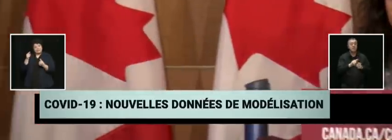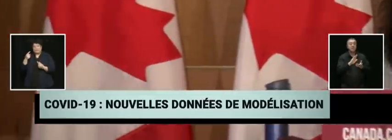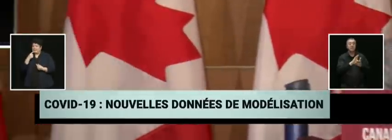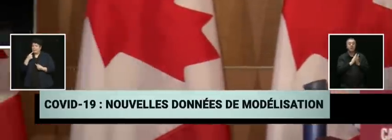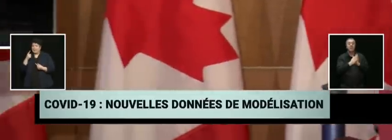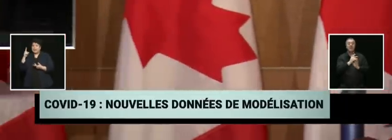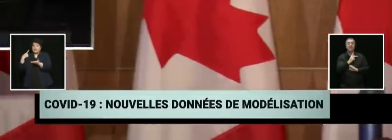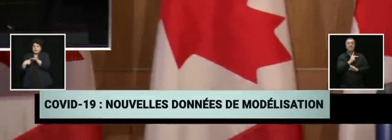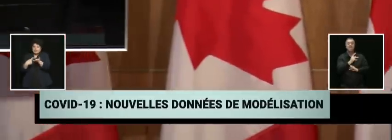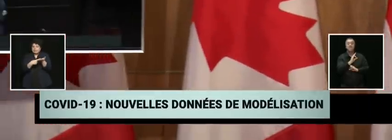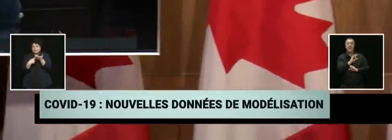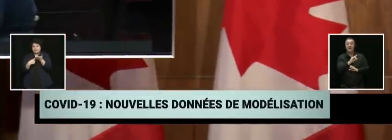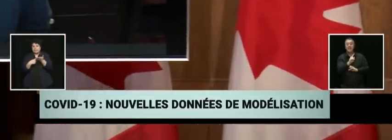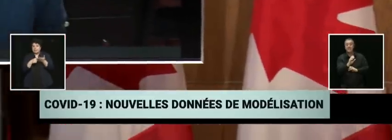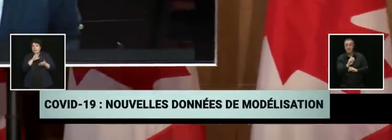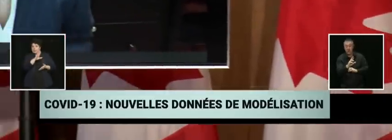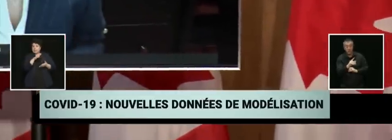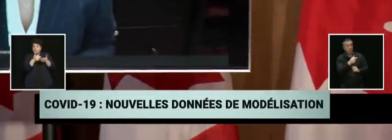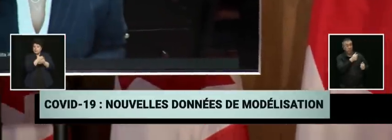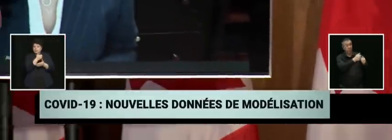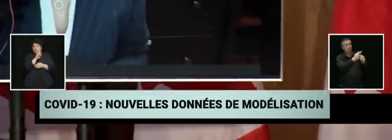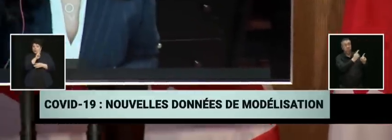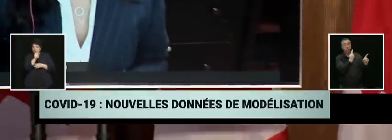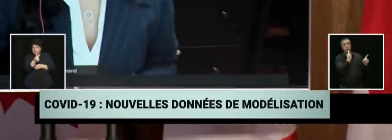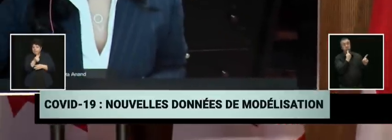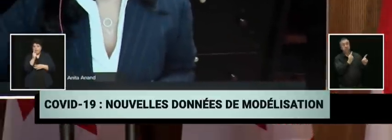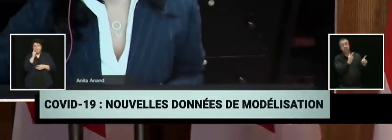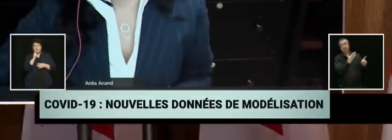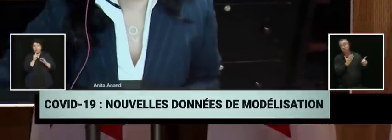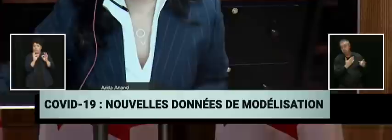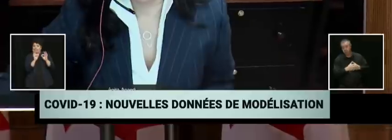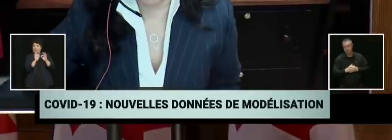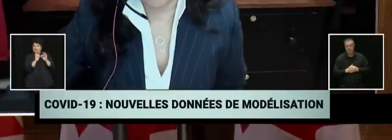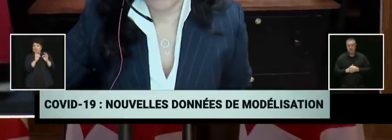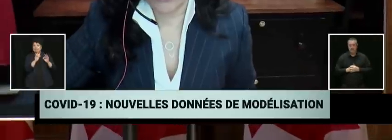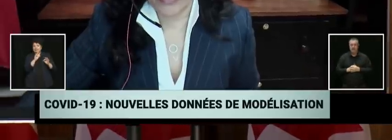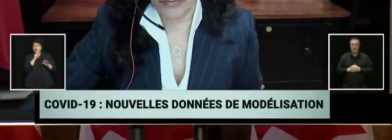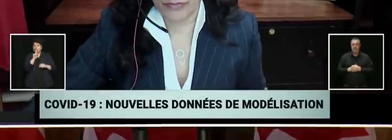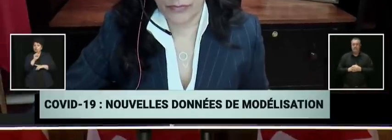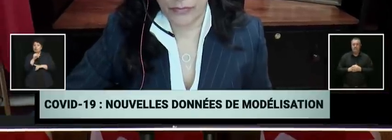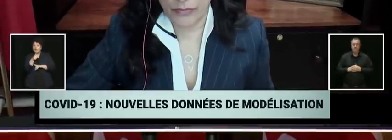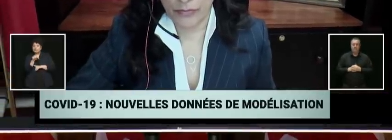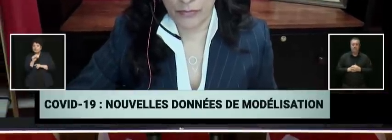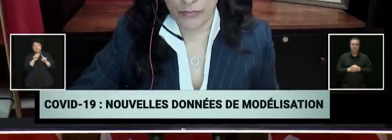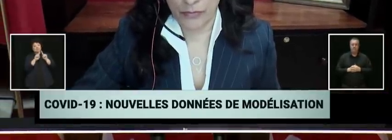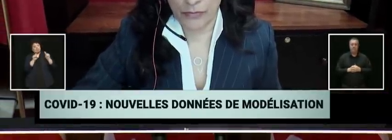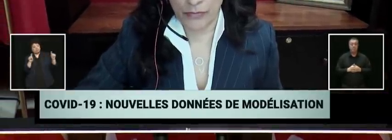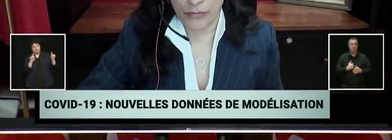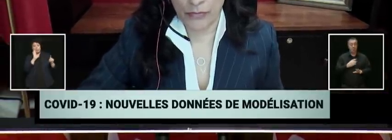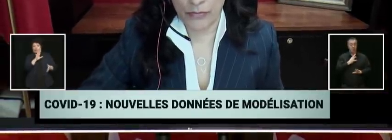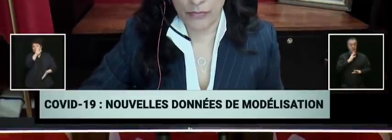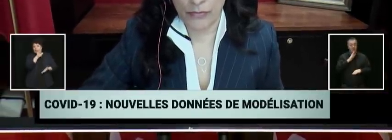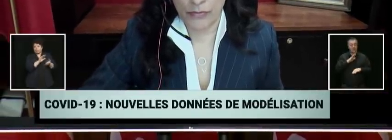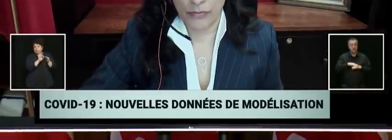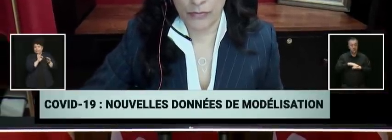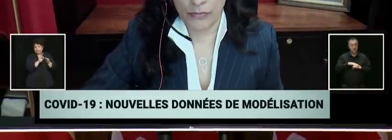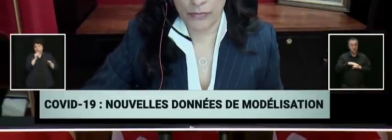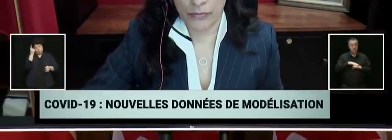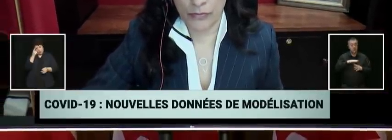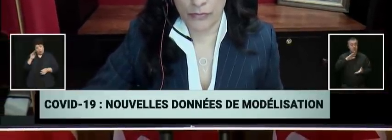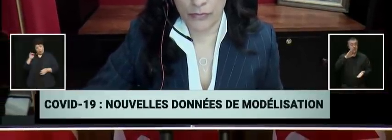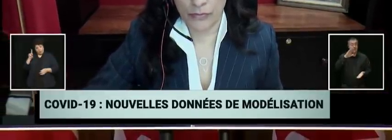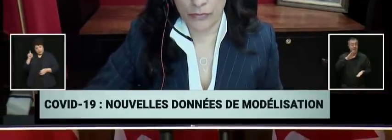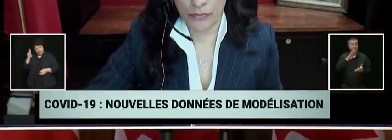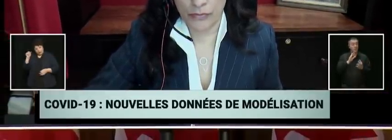new regulations to reduce drug prices. Did Pfizer, Moderna, or any vaccine producers threaten to withhold